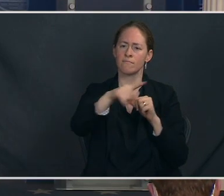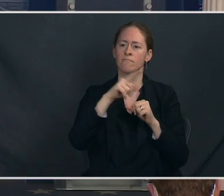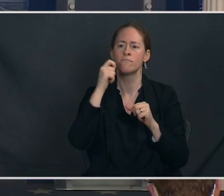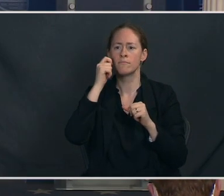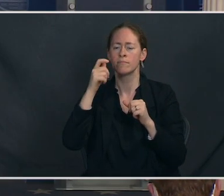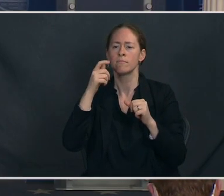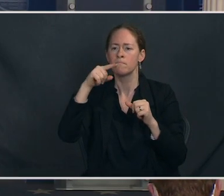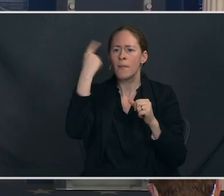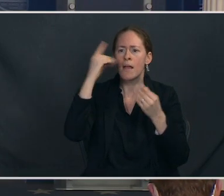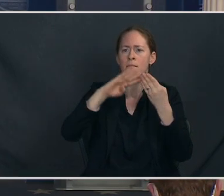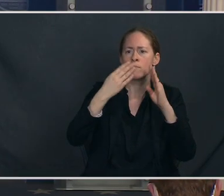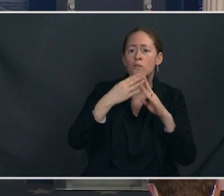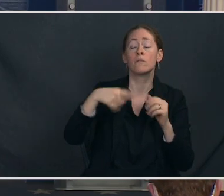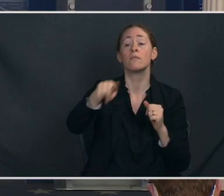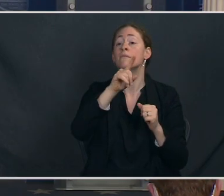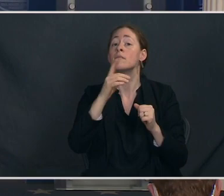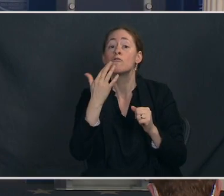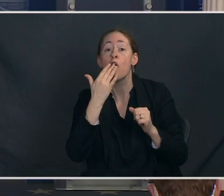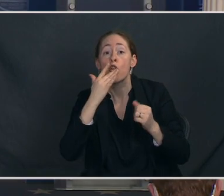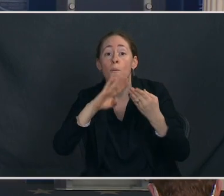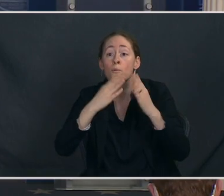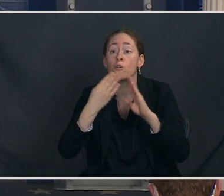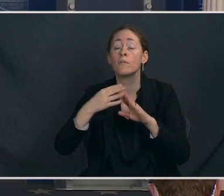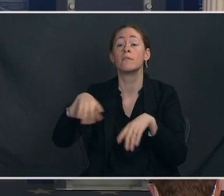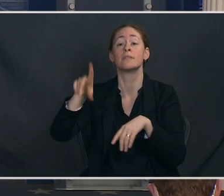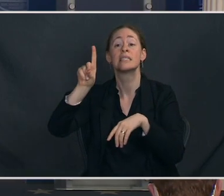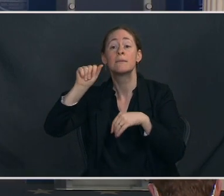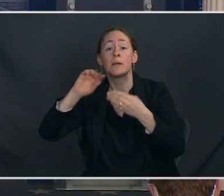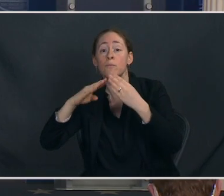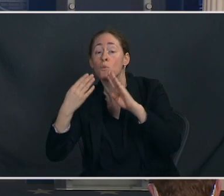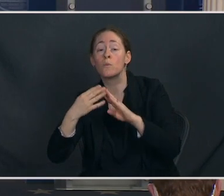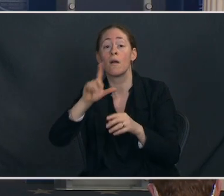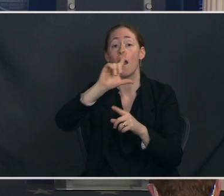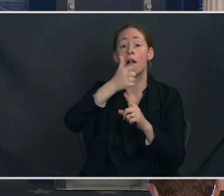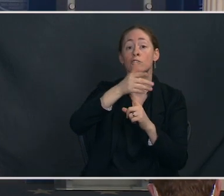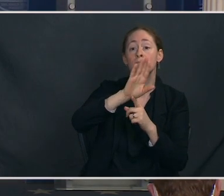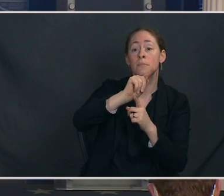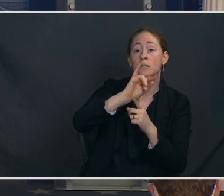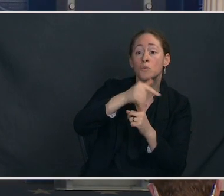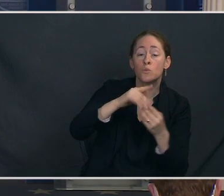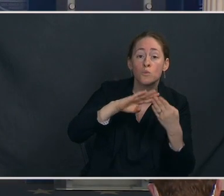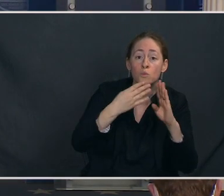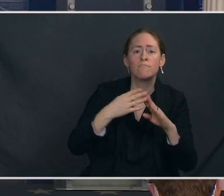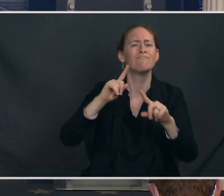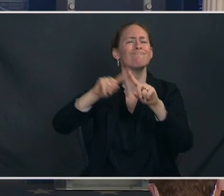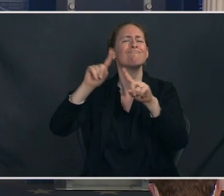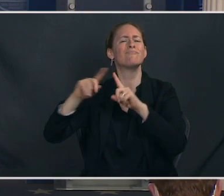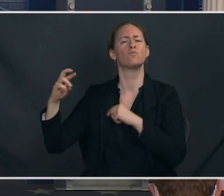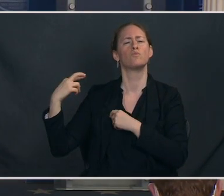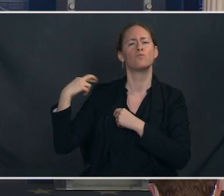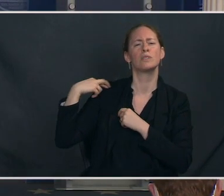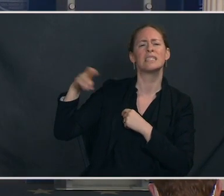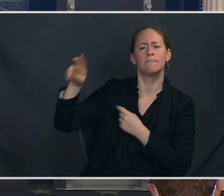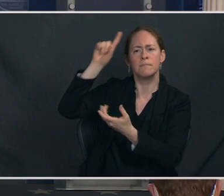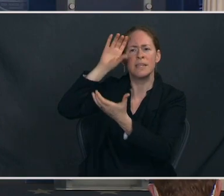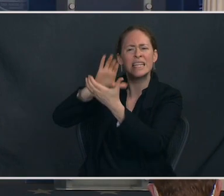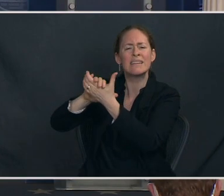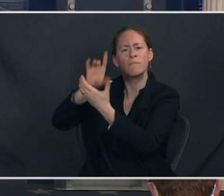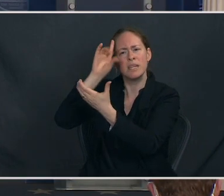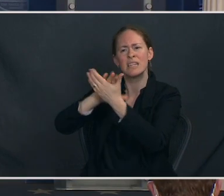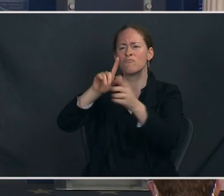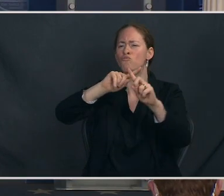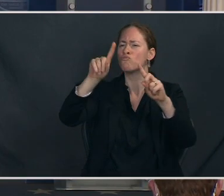disabled, LGBTQ+, religious minorities, and so many others. The President has put equity at the center of